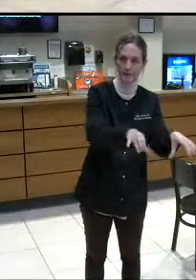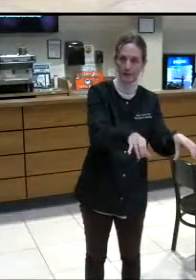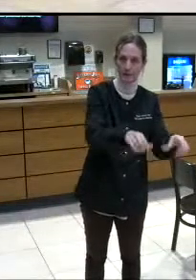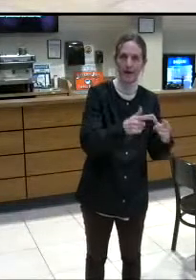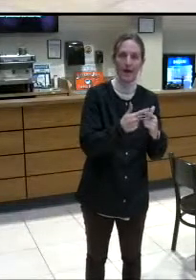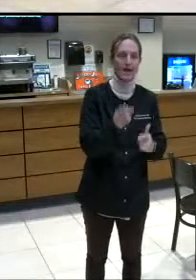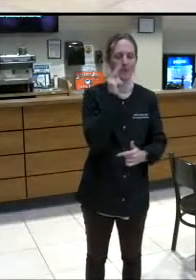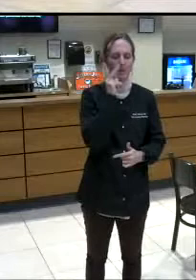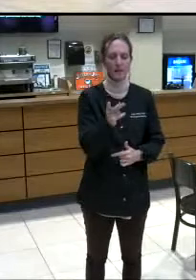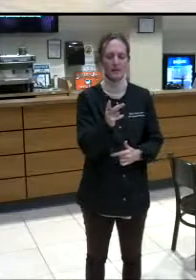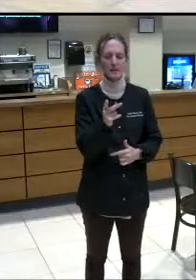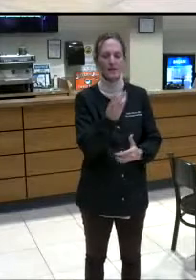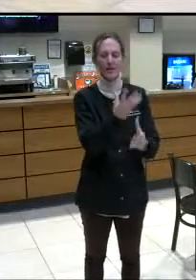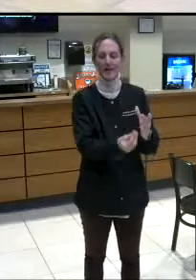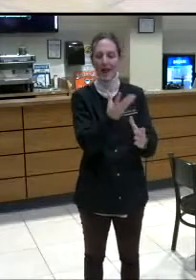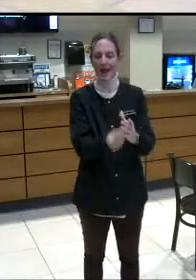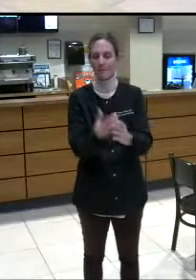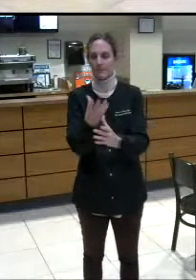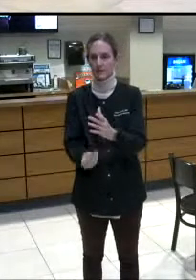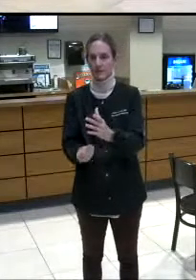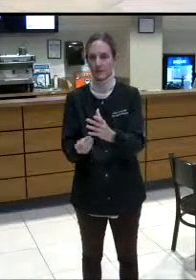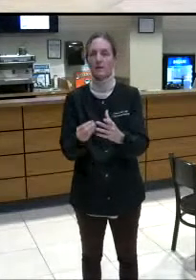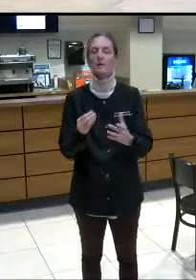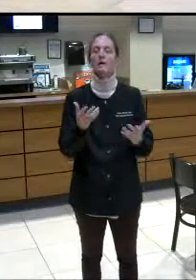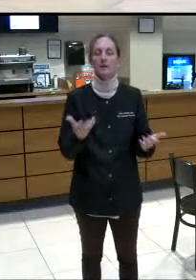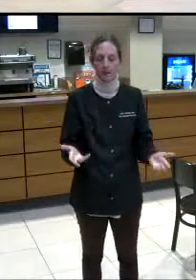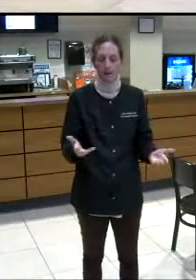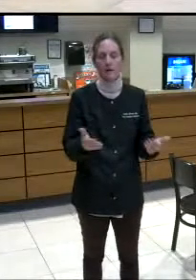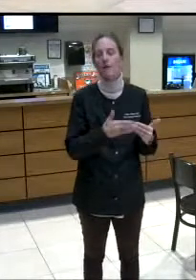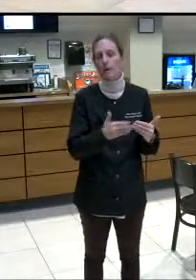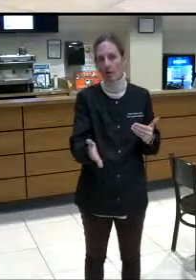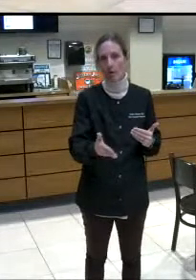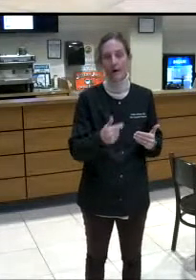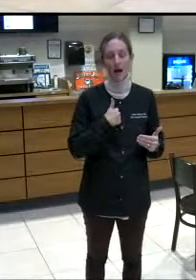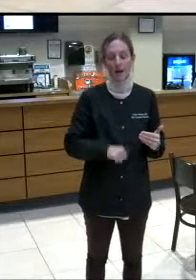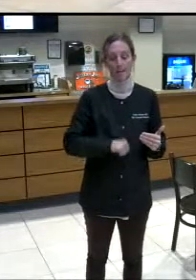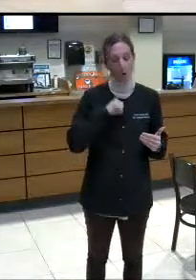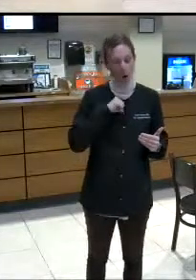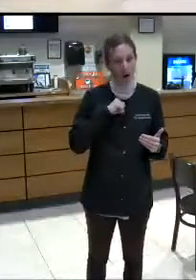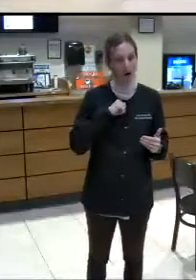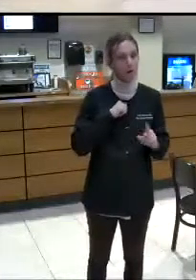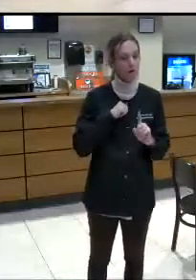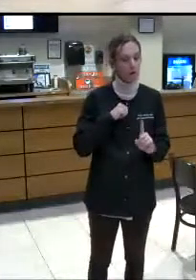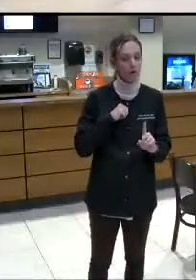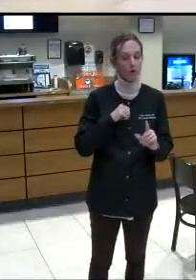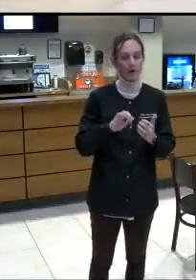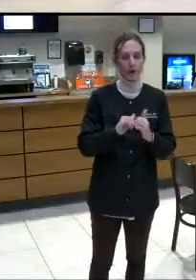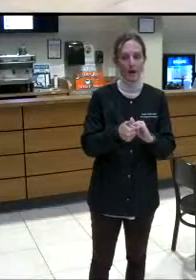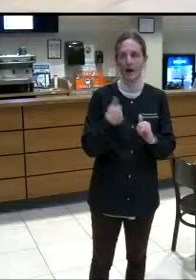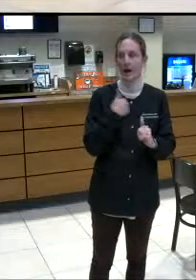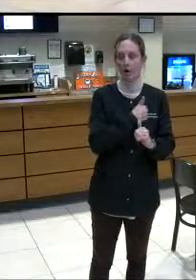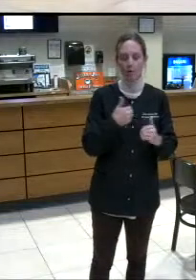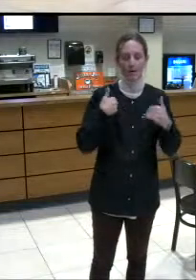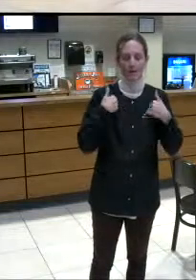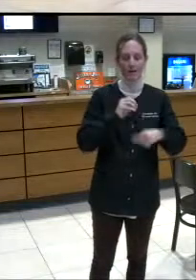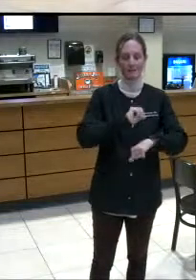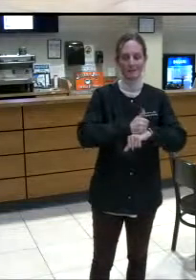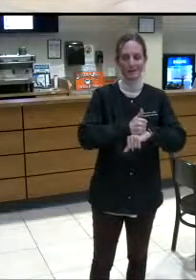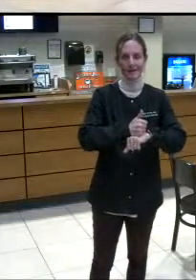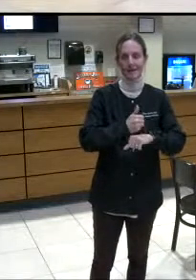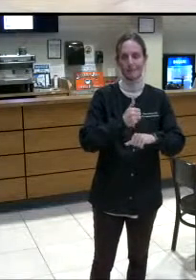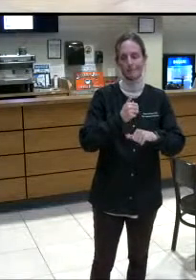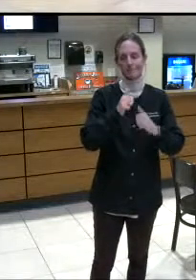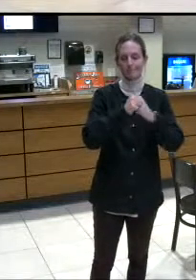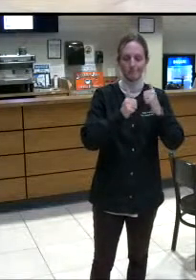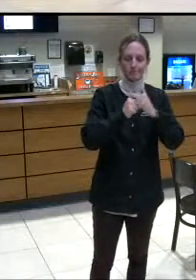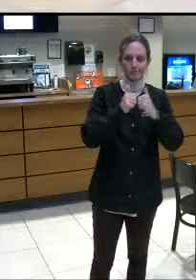make those decisions. I think something that I'm extremely proud of is how we have structured our principal,